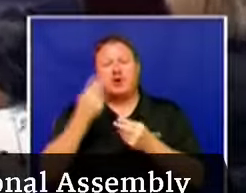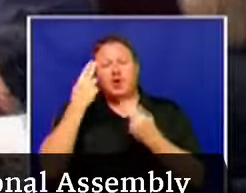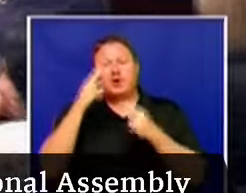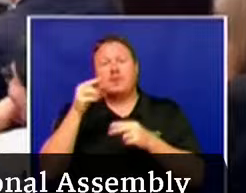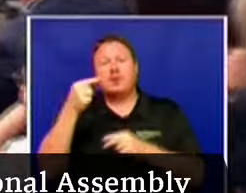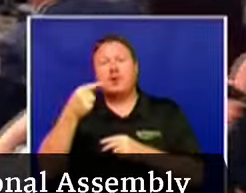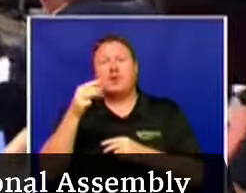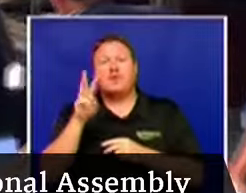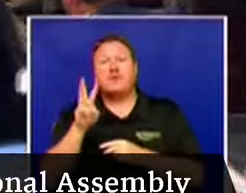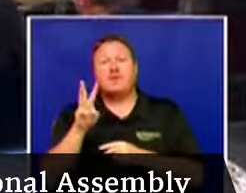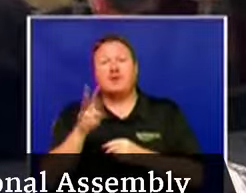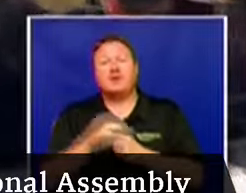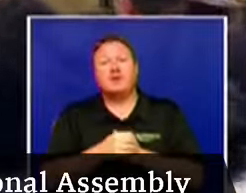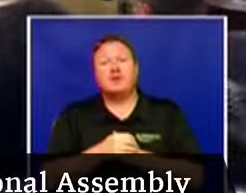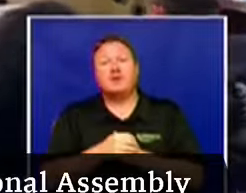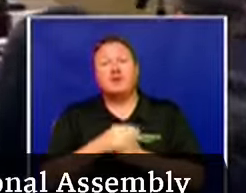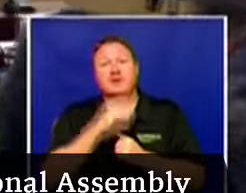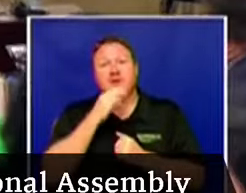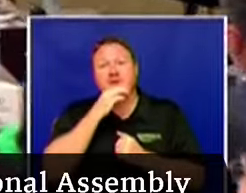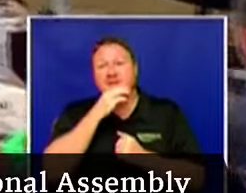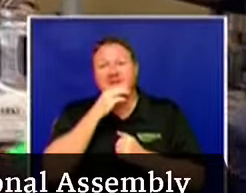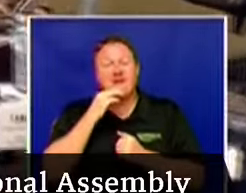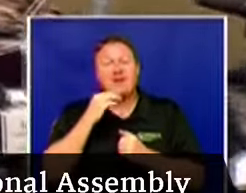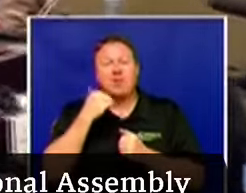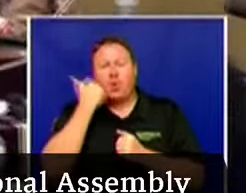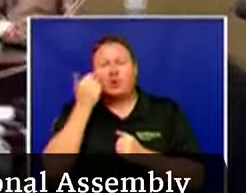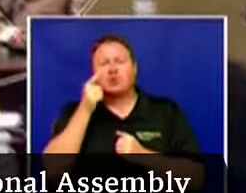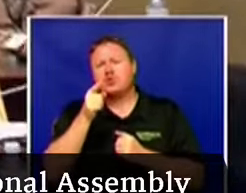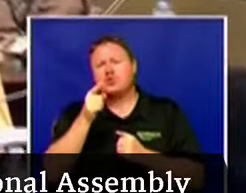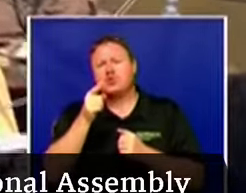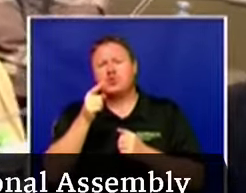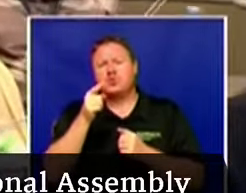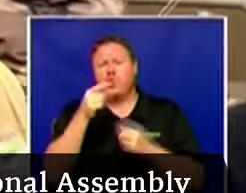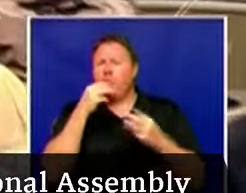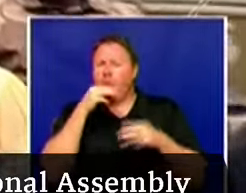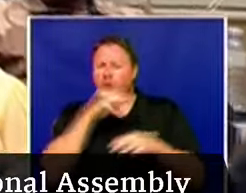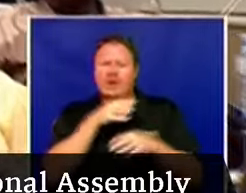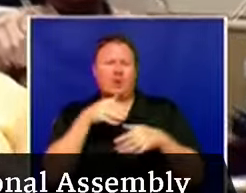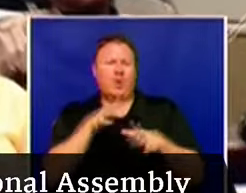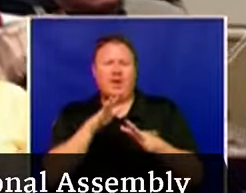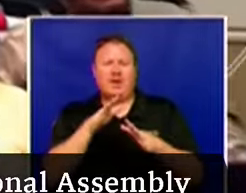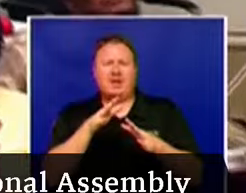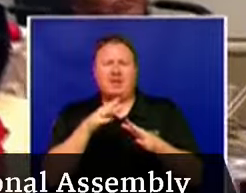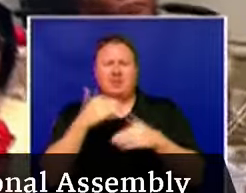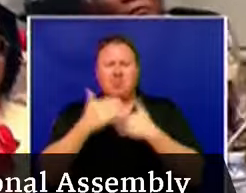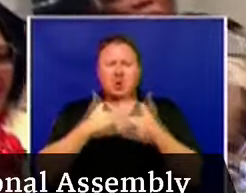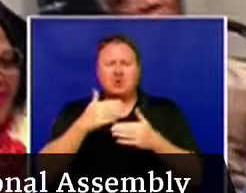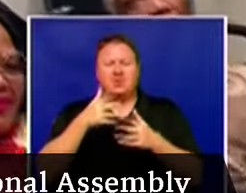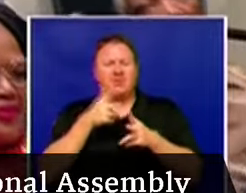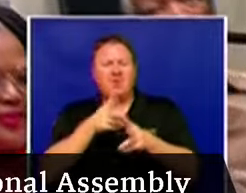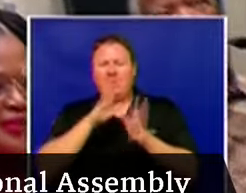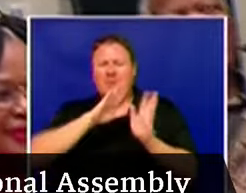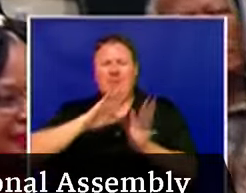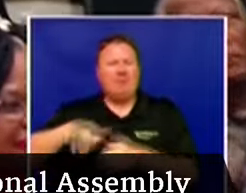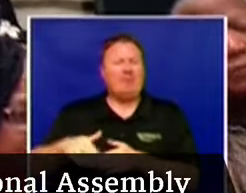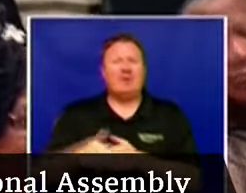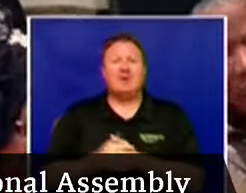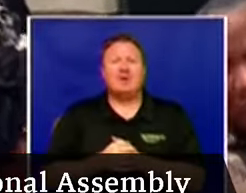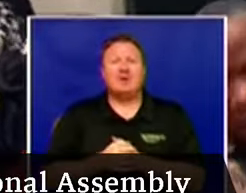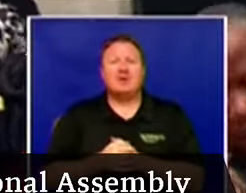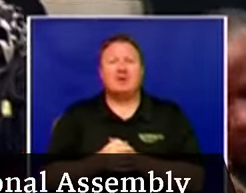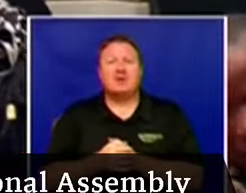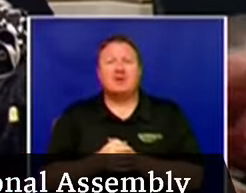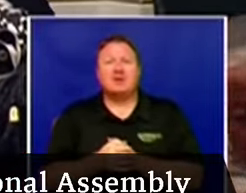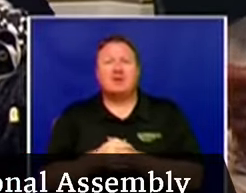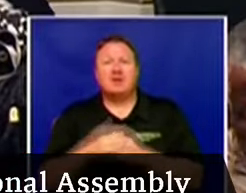you in a bizarre manner to disregard any due process, overlook any nature